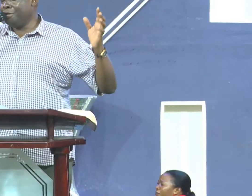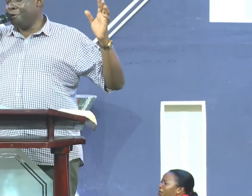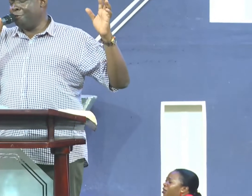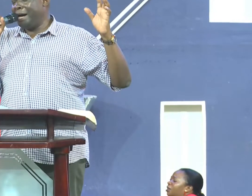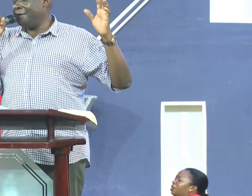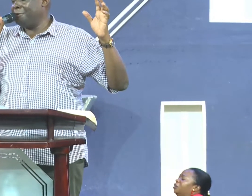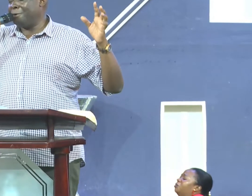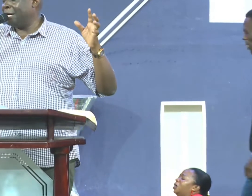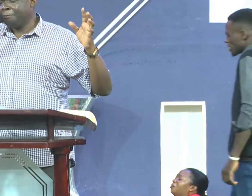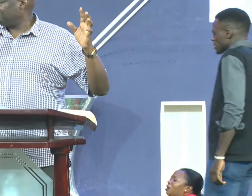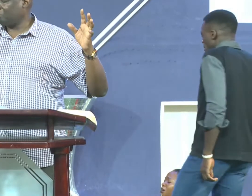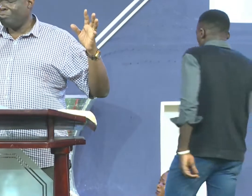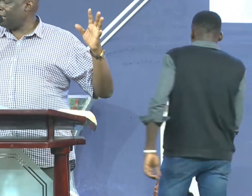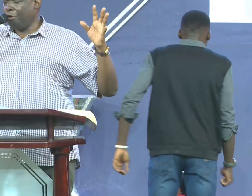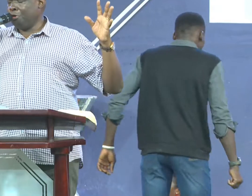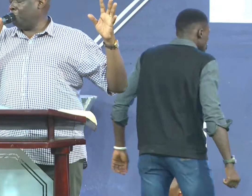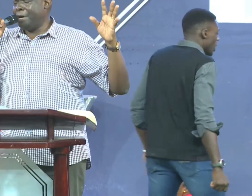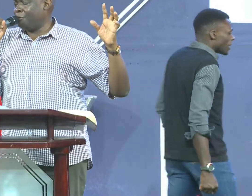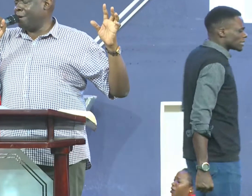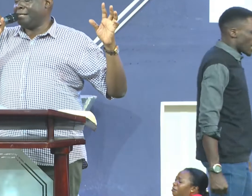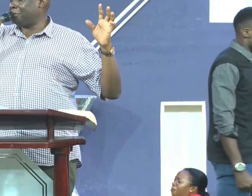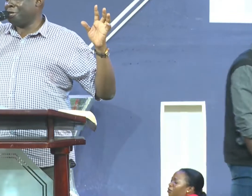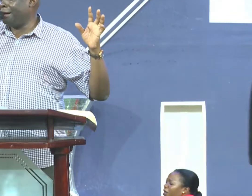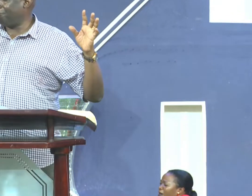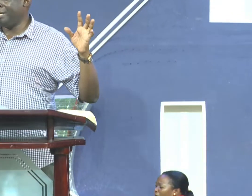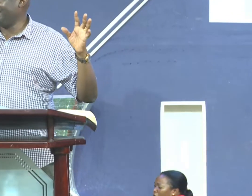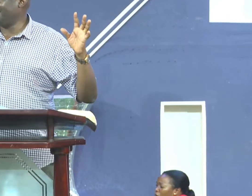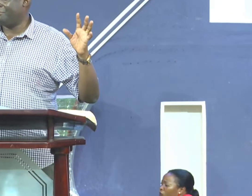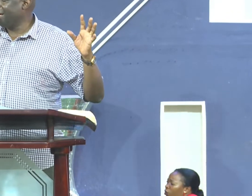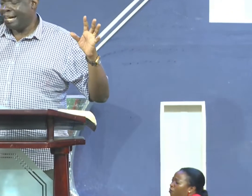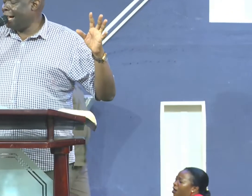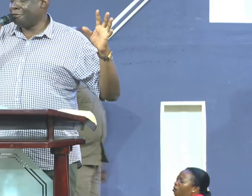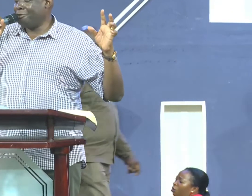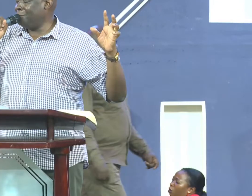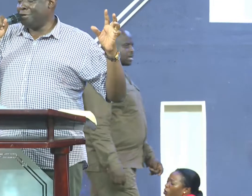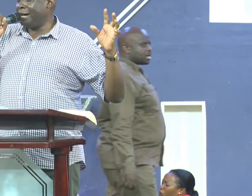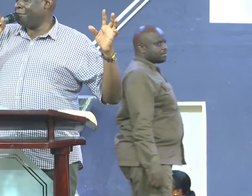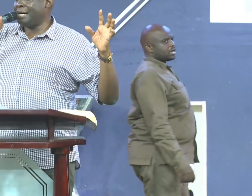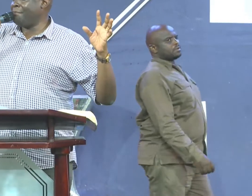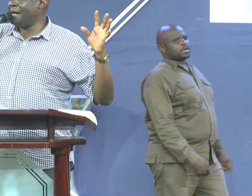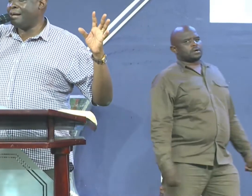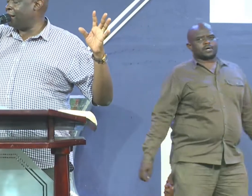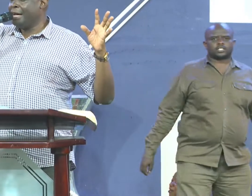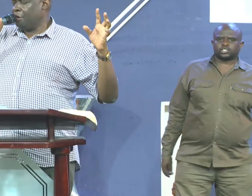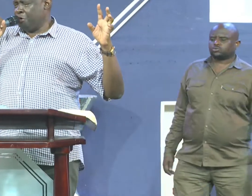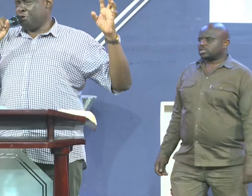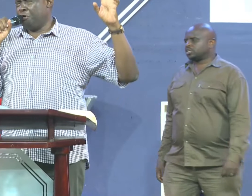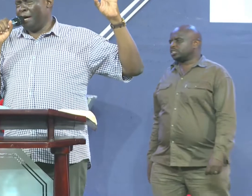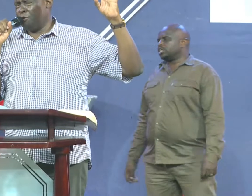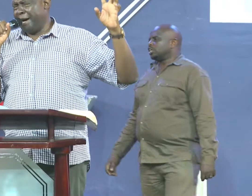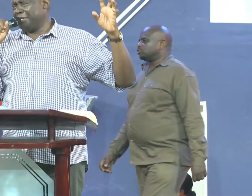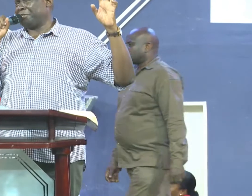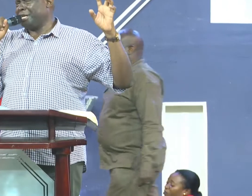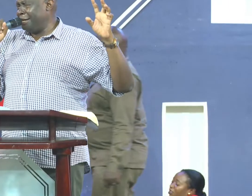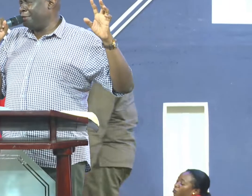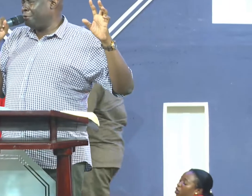yeta mu nnyumba yo ng'okoma ku maaso gaffe ag'omunda mukama ng'okoma